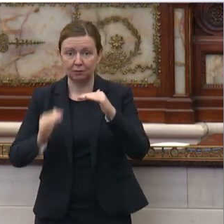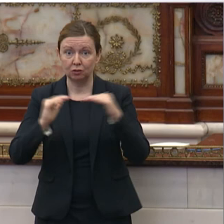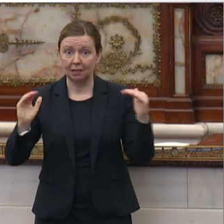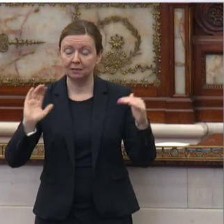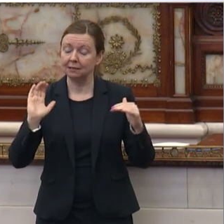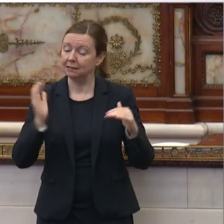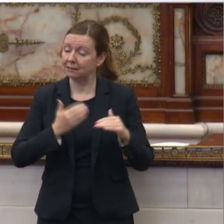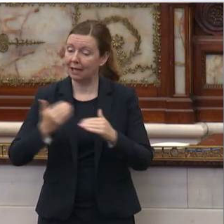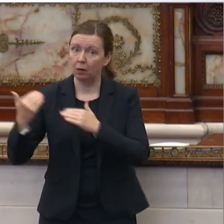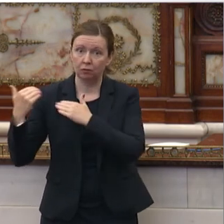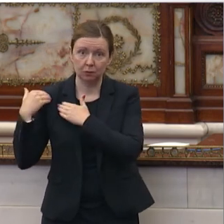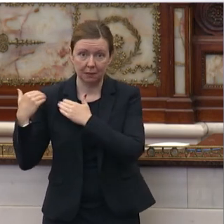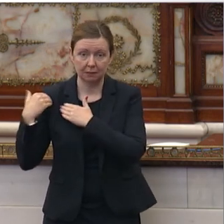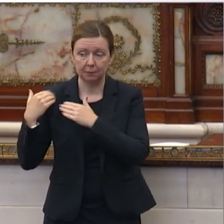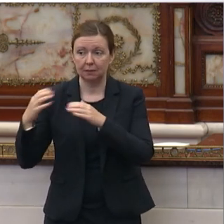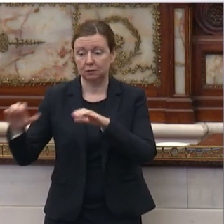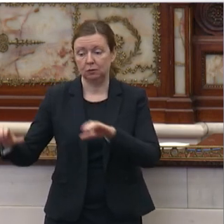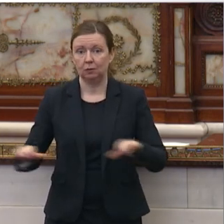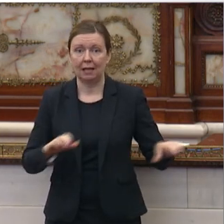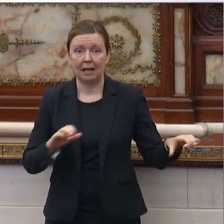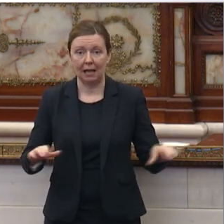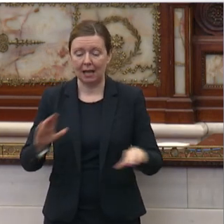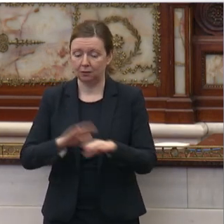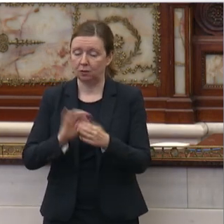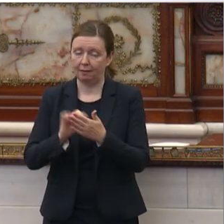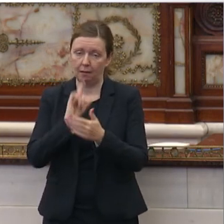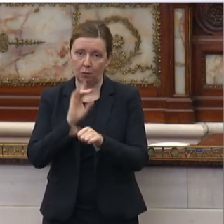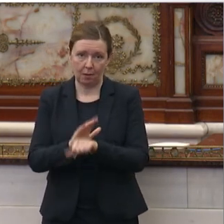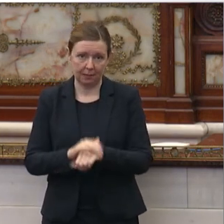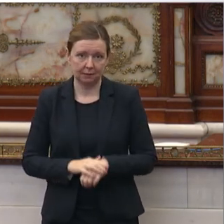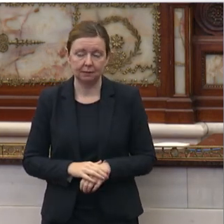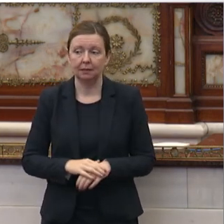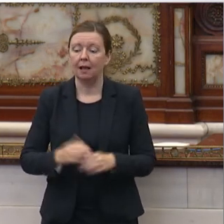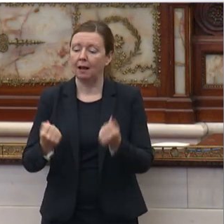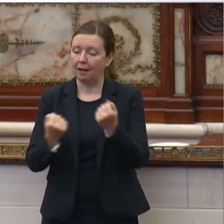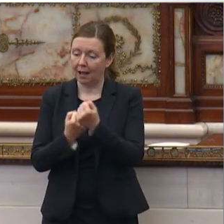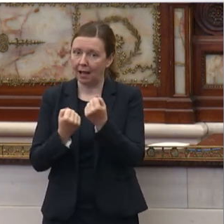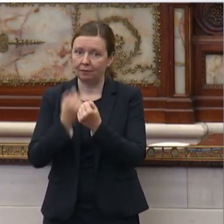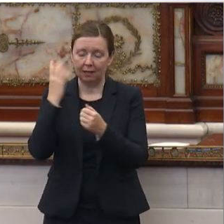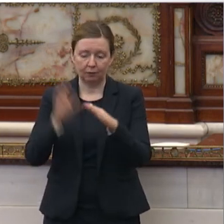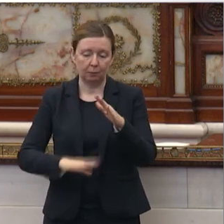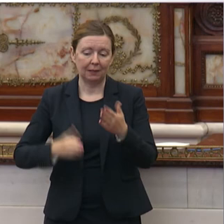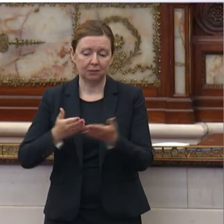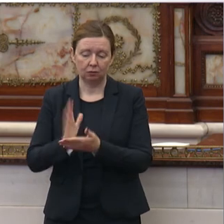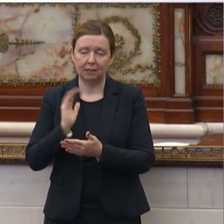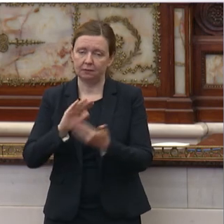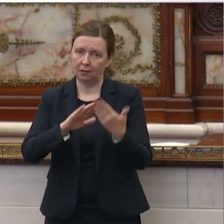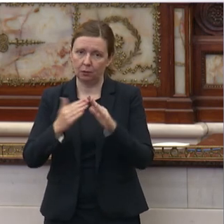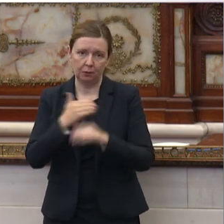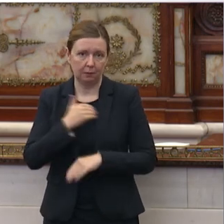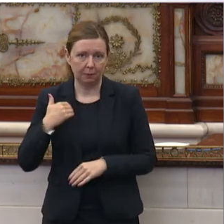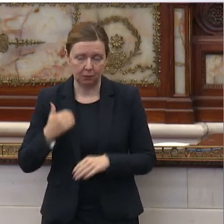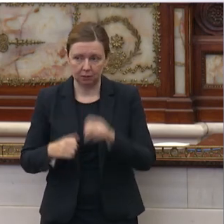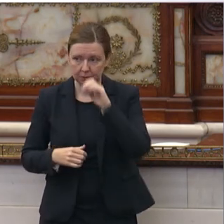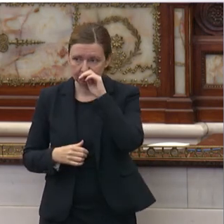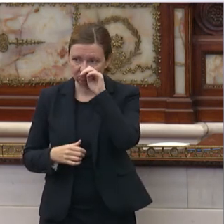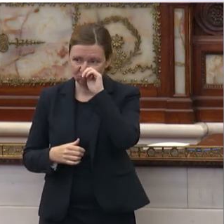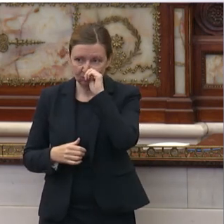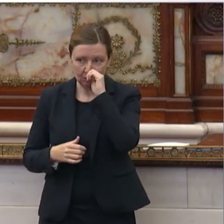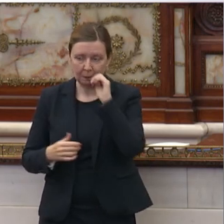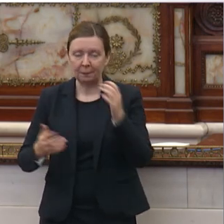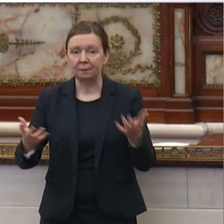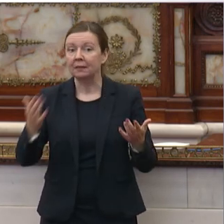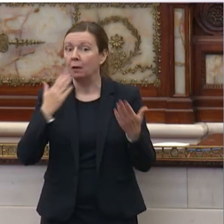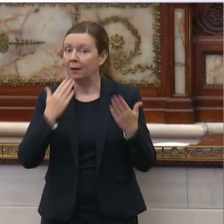collective responsibility to act on this promise and advocate for the basic rights of our community members. And I want to thank